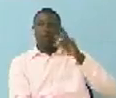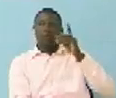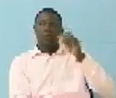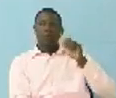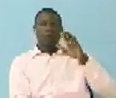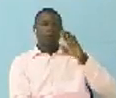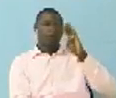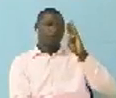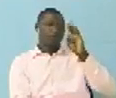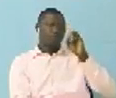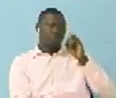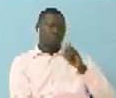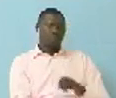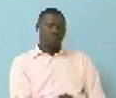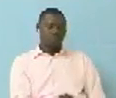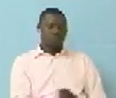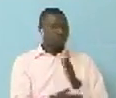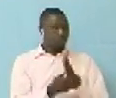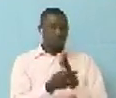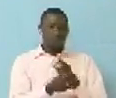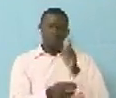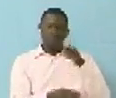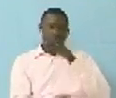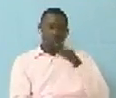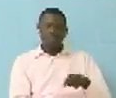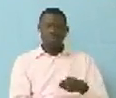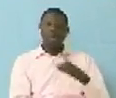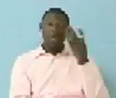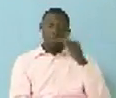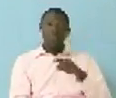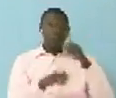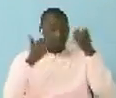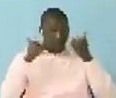Certainly, it was wrong. If it had happened.